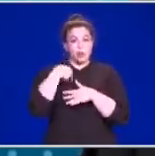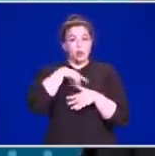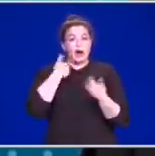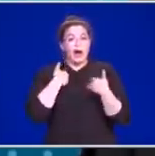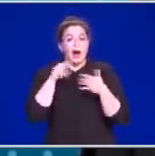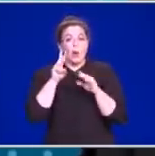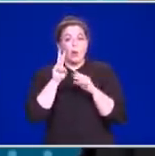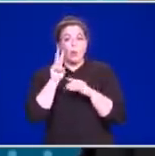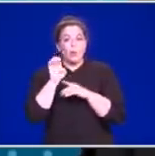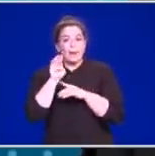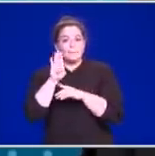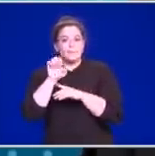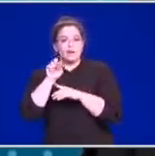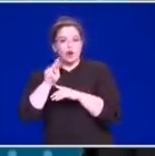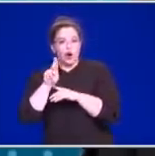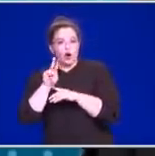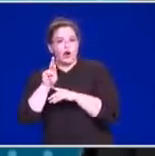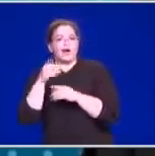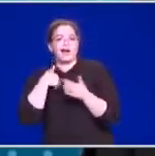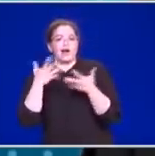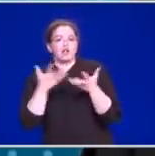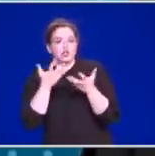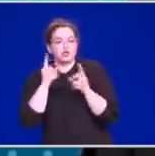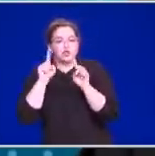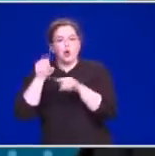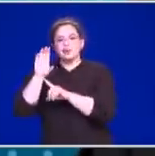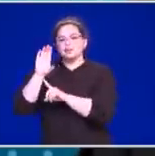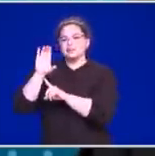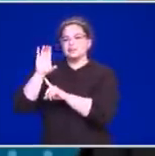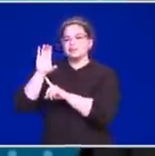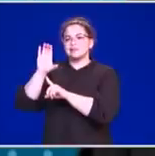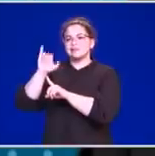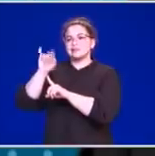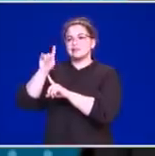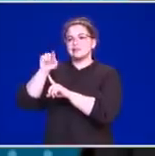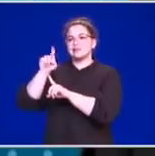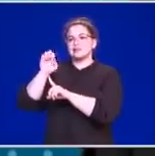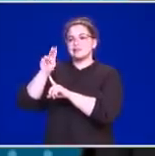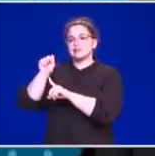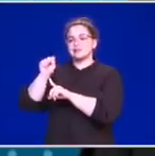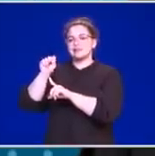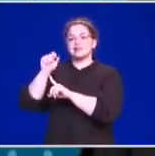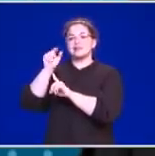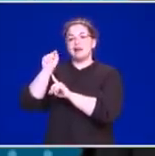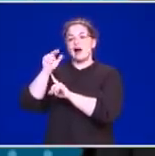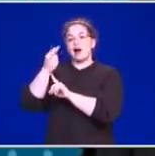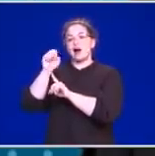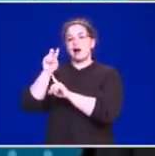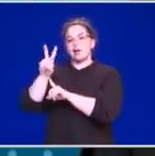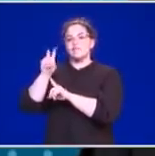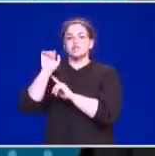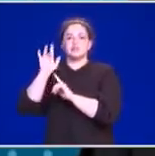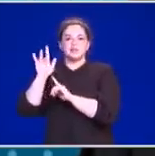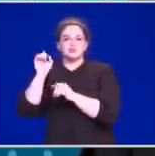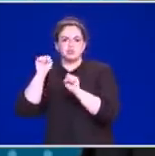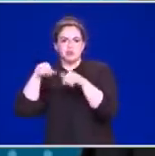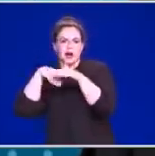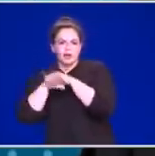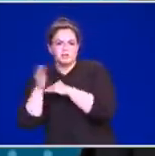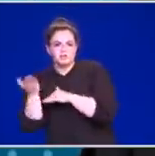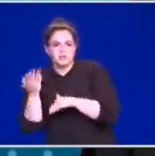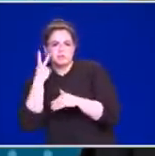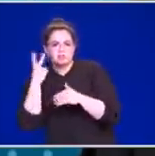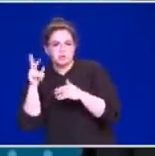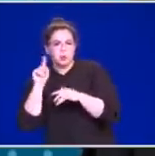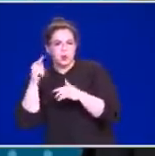webinar. And I encourage you to go to census.gov and click on disclosure avoidance to get that information and to see where we are